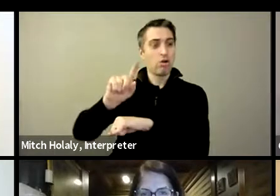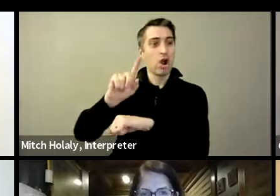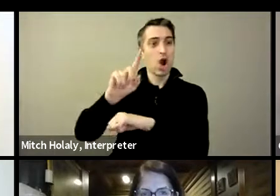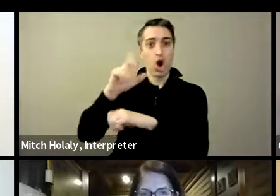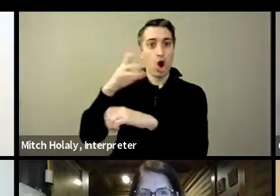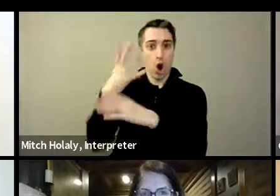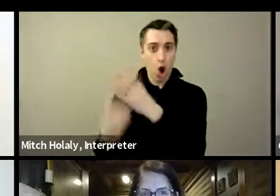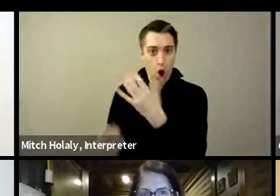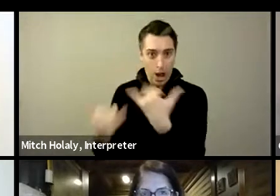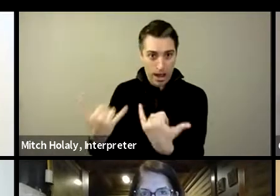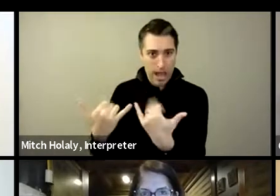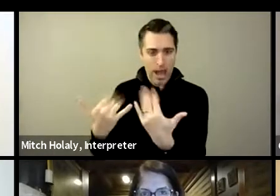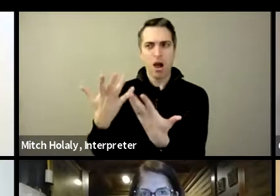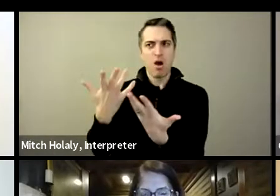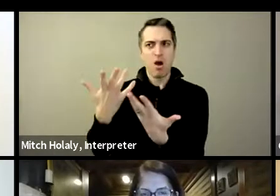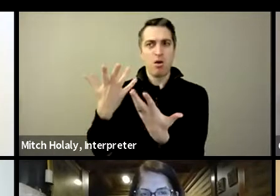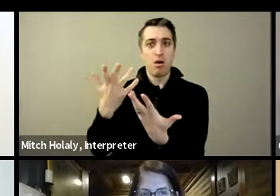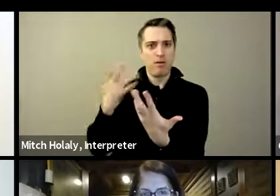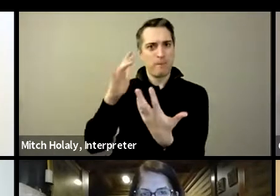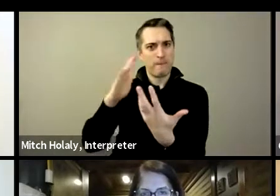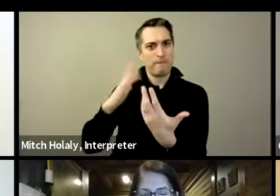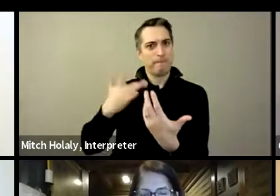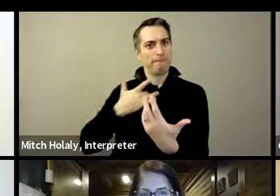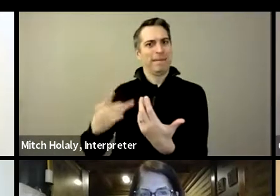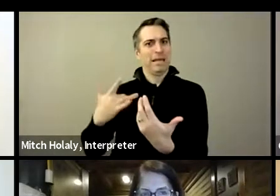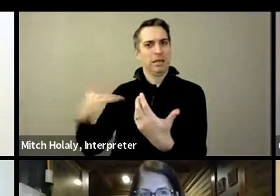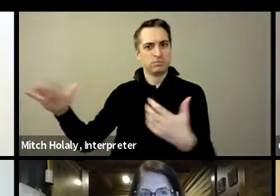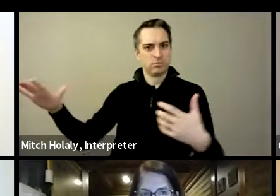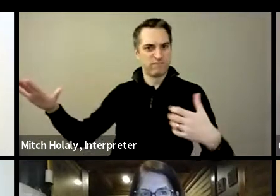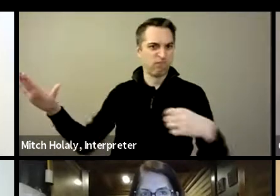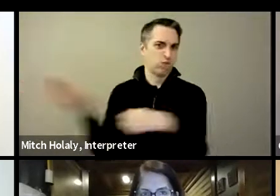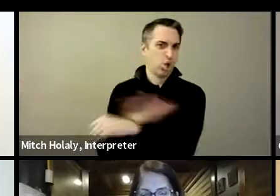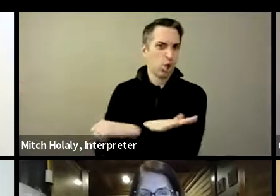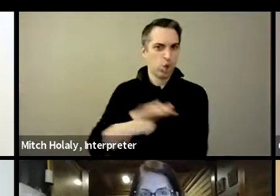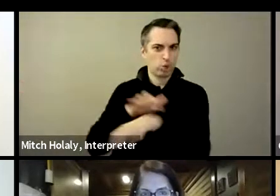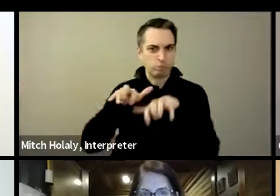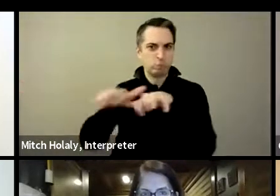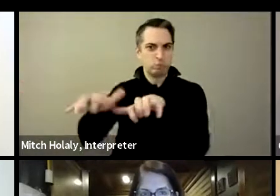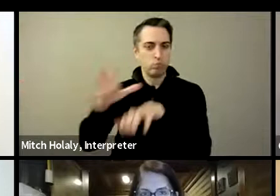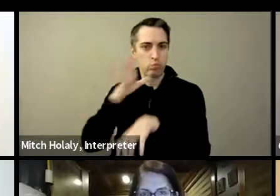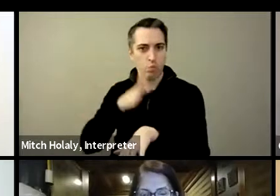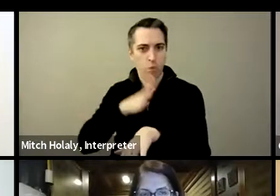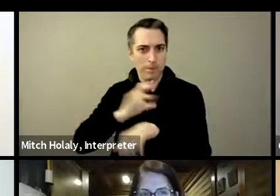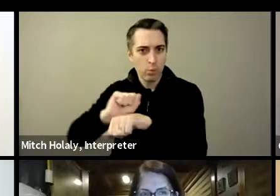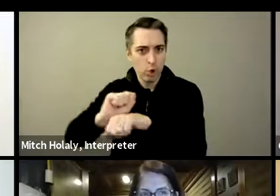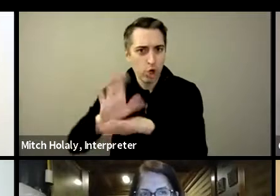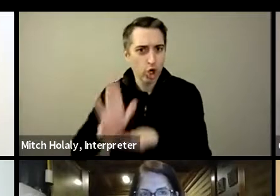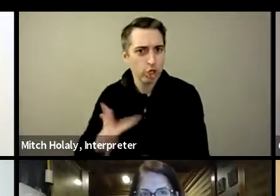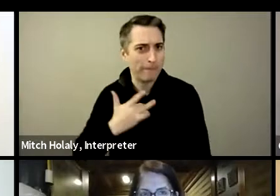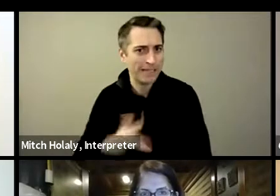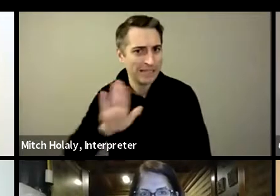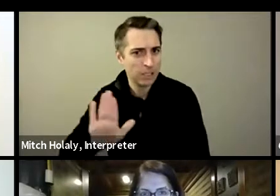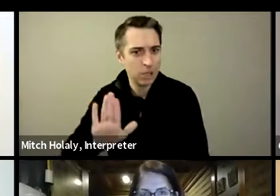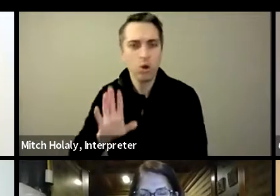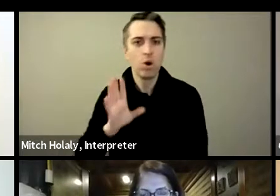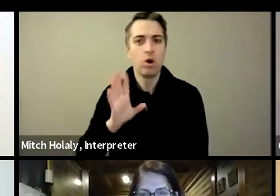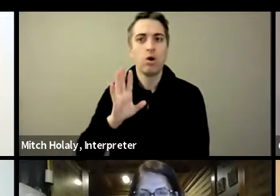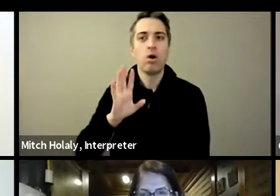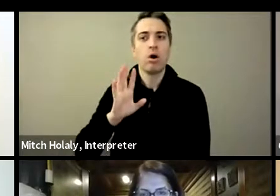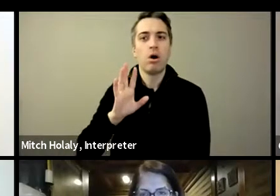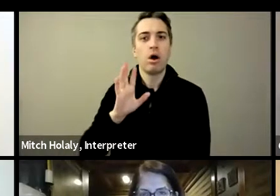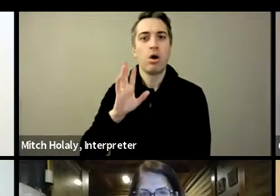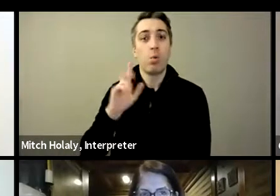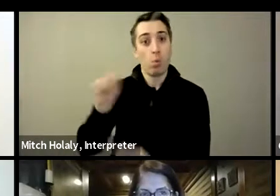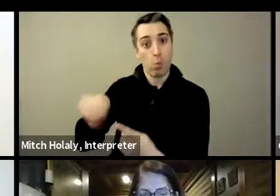they later, if hopefully COVID ever comes to an end, do you expect